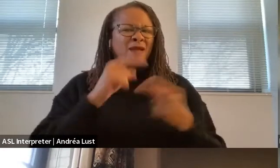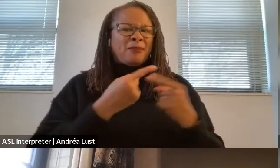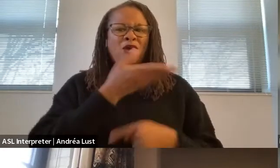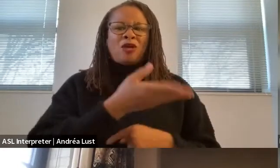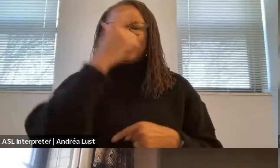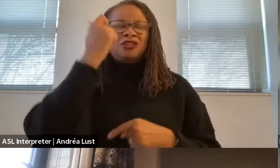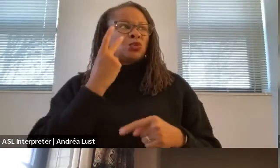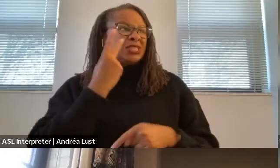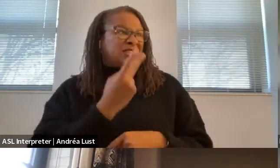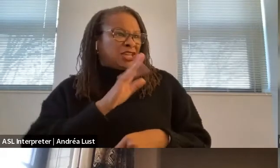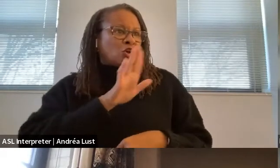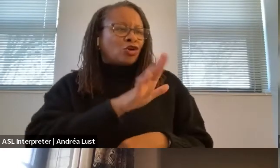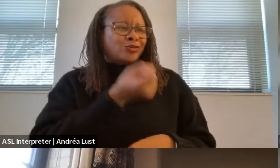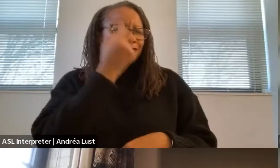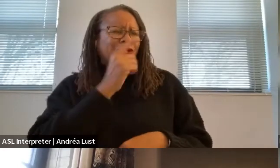her